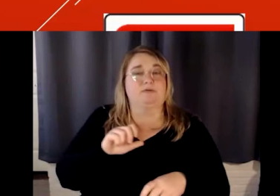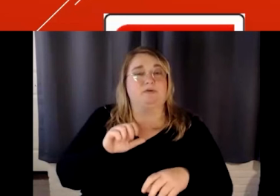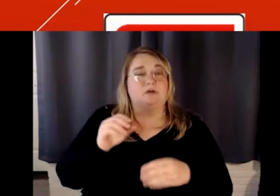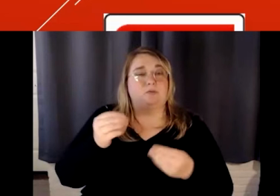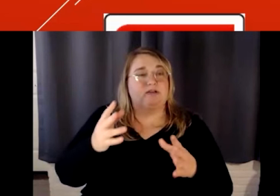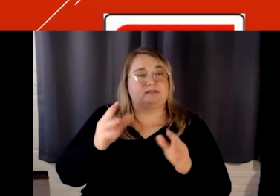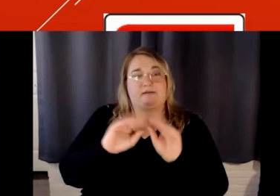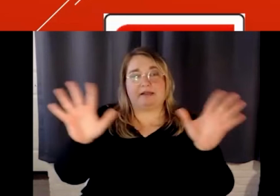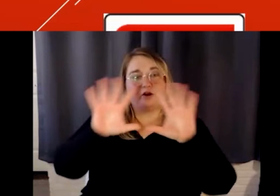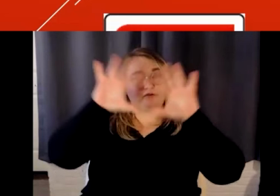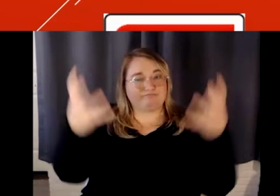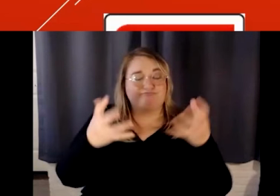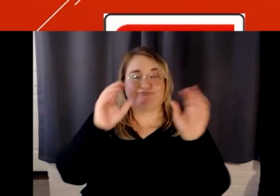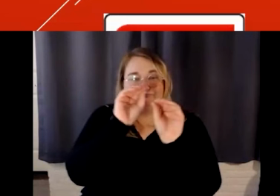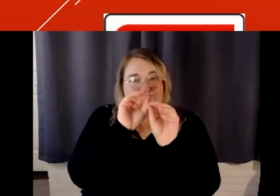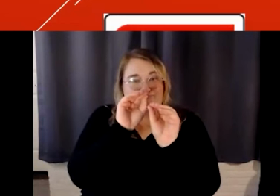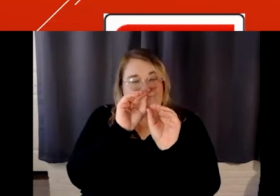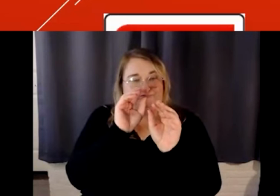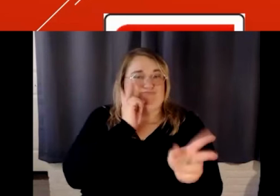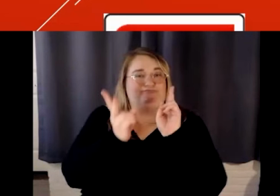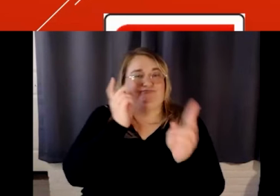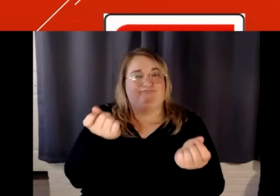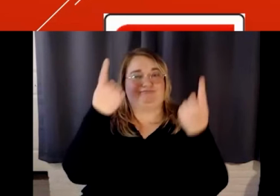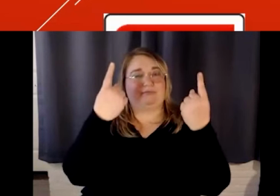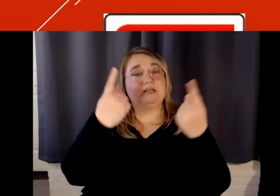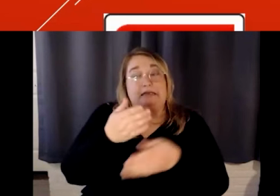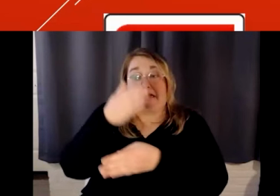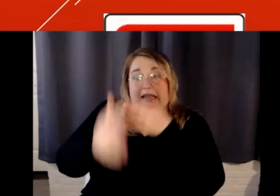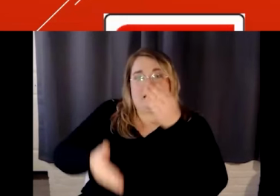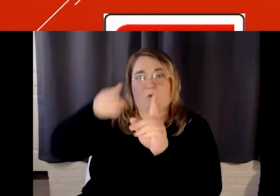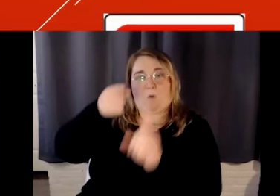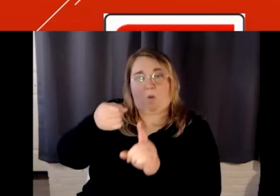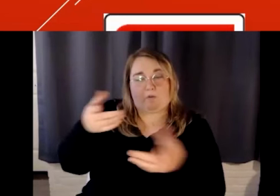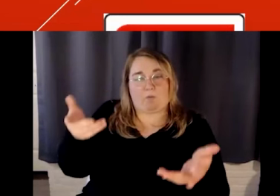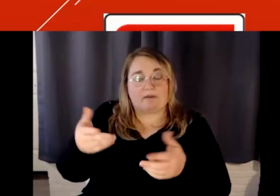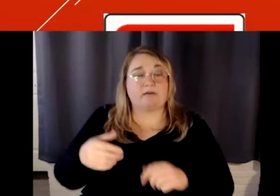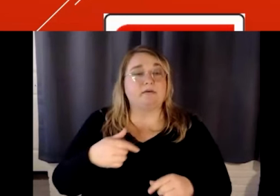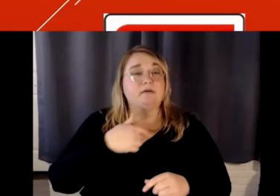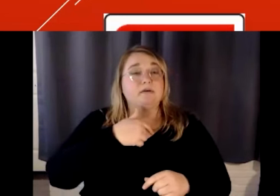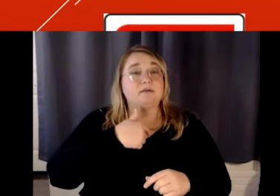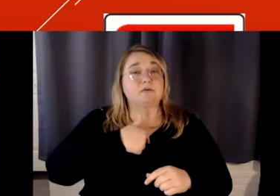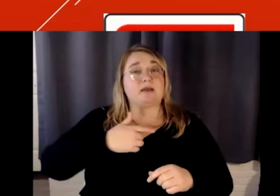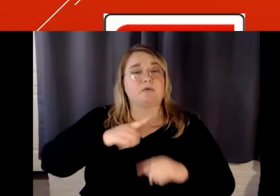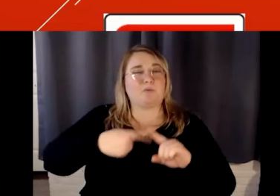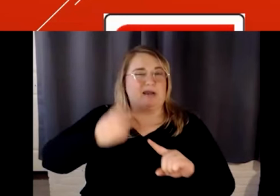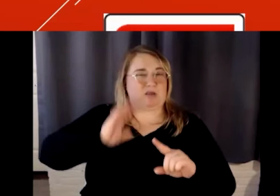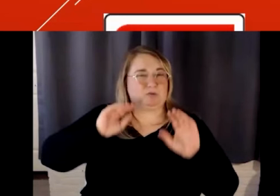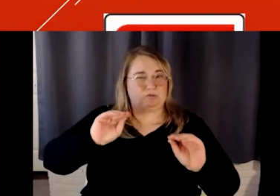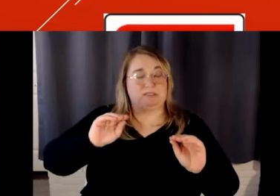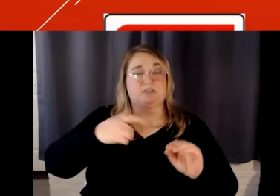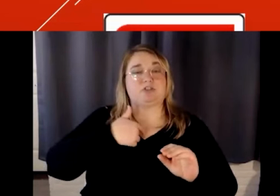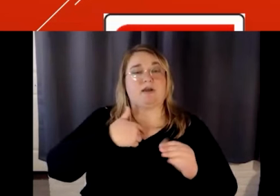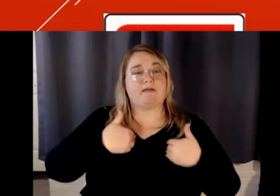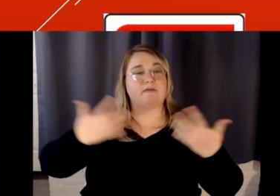thing I do, and I'm not teaching, I have basically a hybrid version, when I used to teach, hybrid